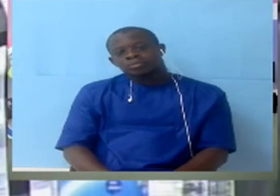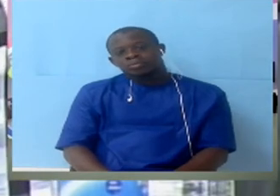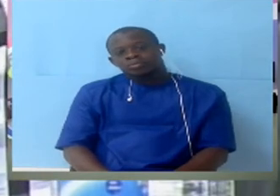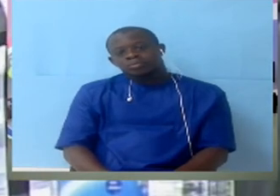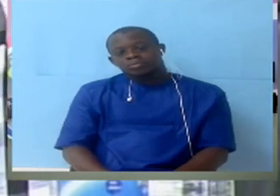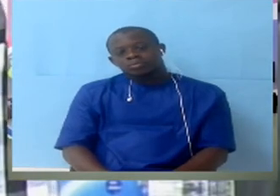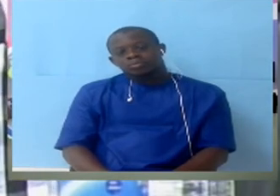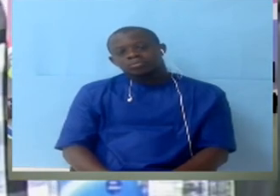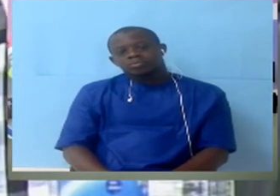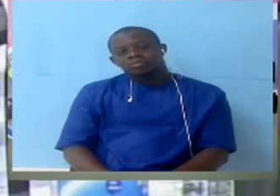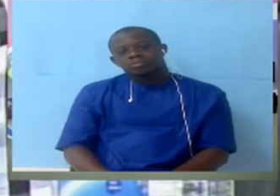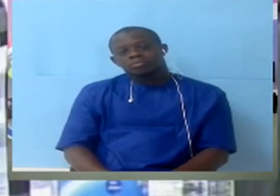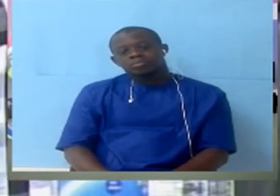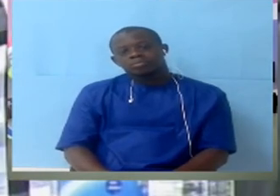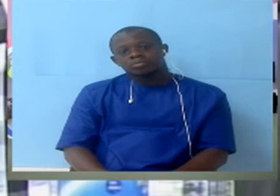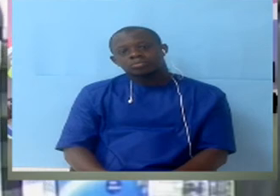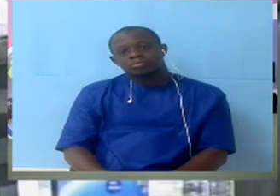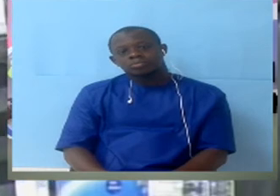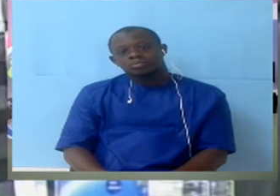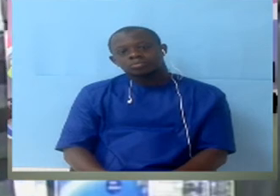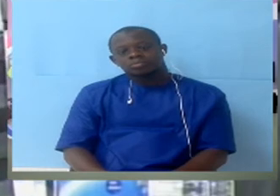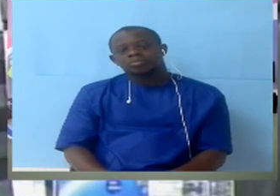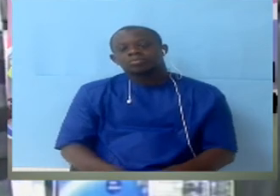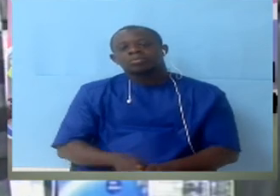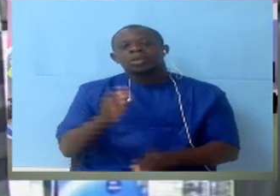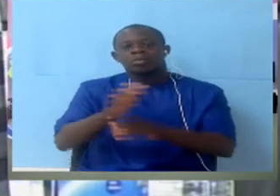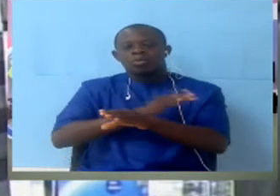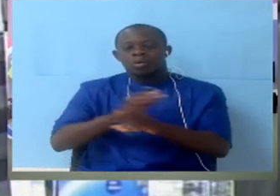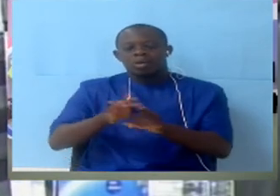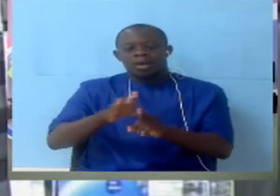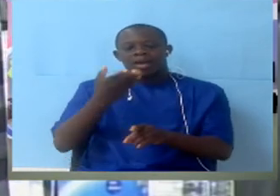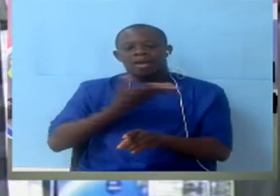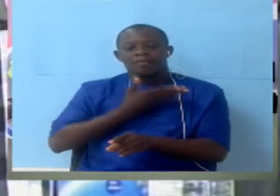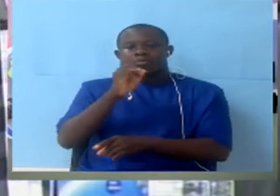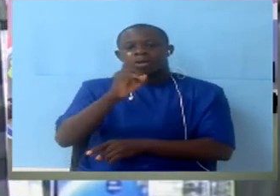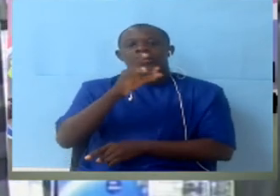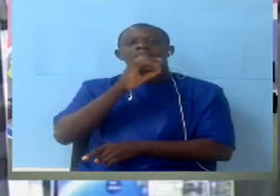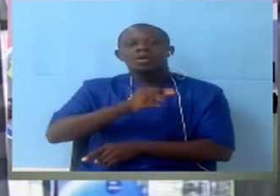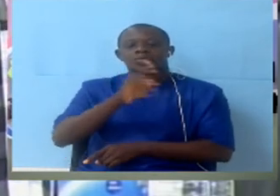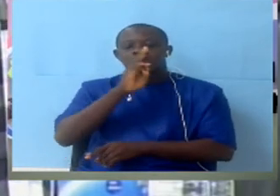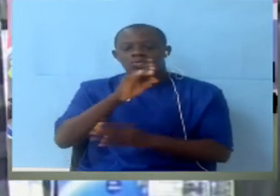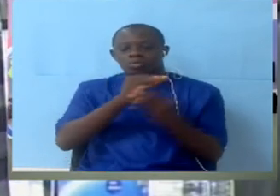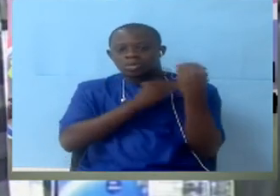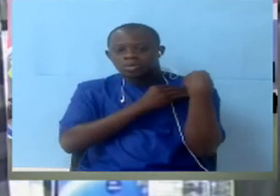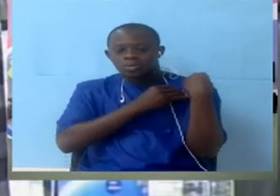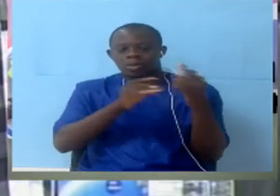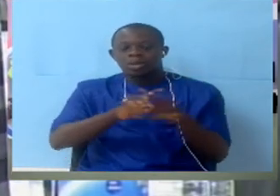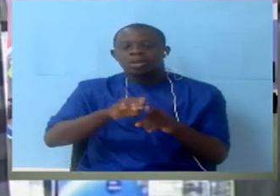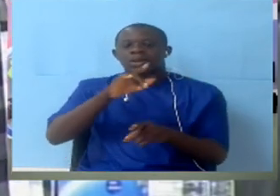At that time, Bahora Jaite Mumbiji Akakol Ninkale. At that time, the man who was responsible, Bahora Jaite,